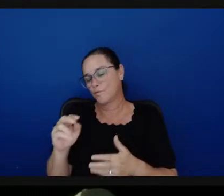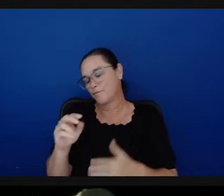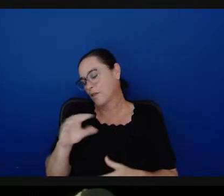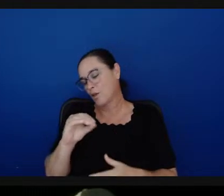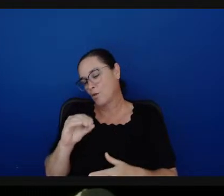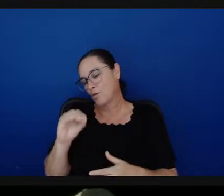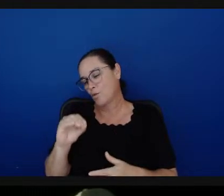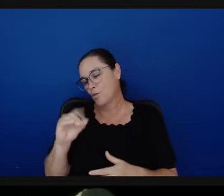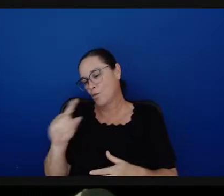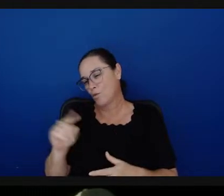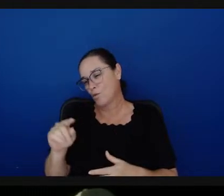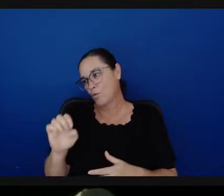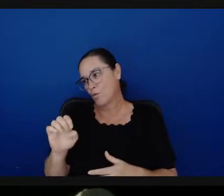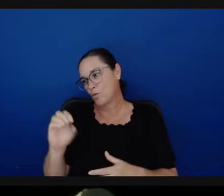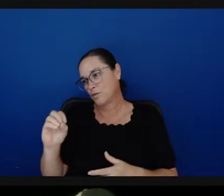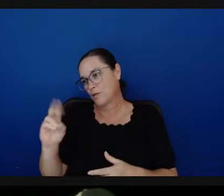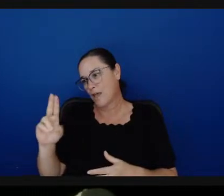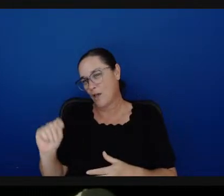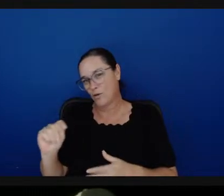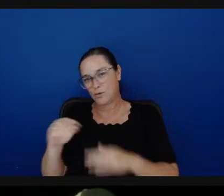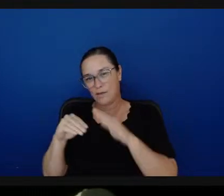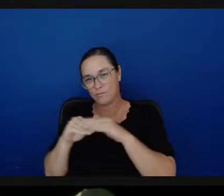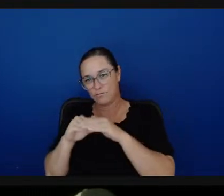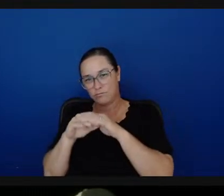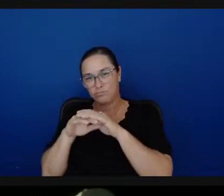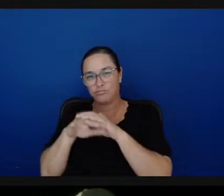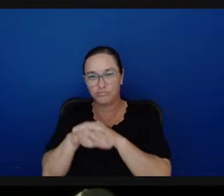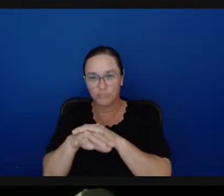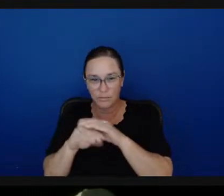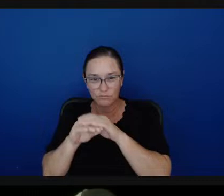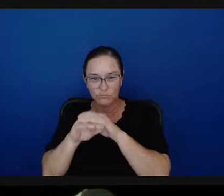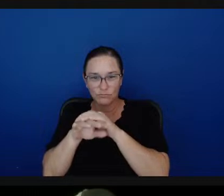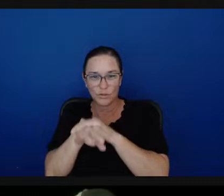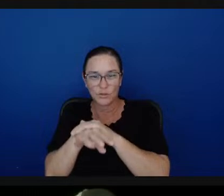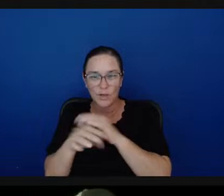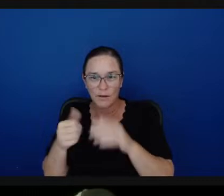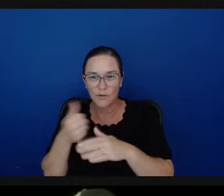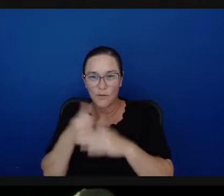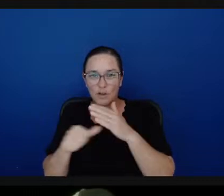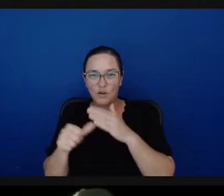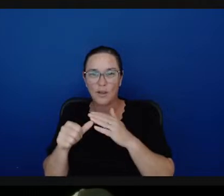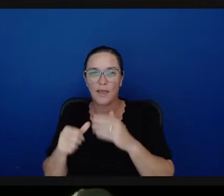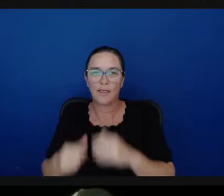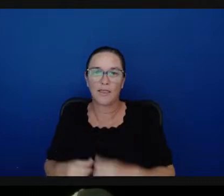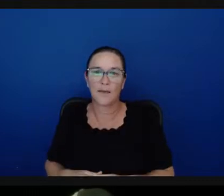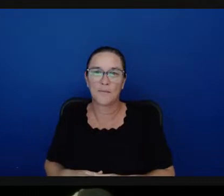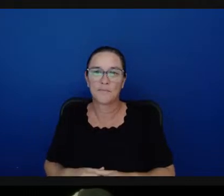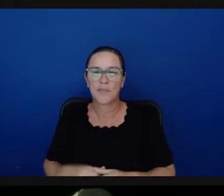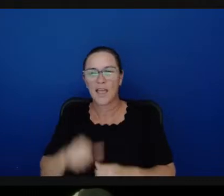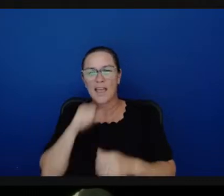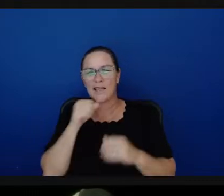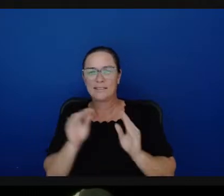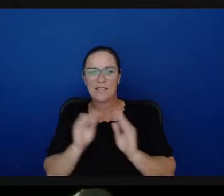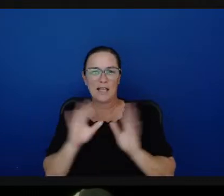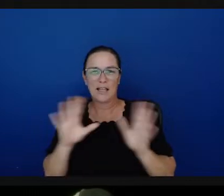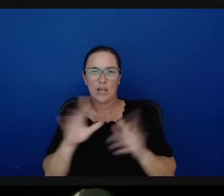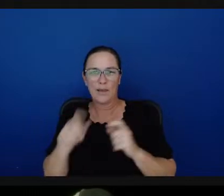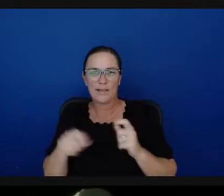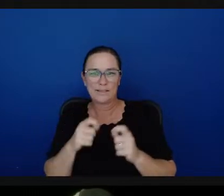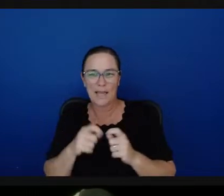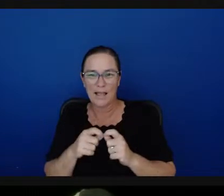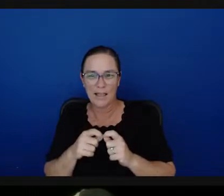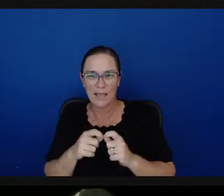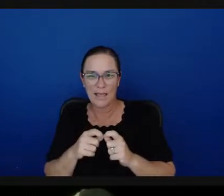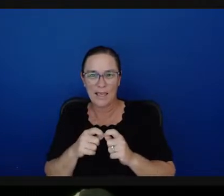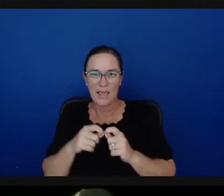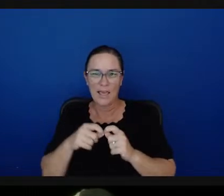out from this edge, and they're flowing into the trough that's around this uplift. So it's not quite clear exactly how deep